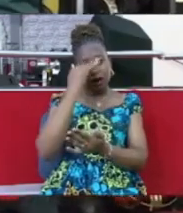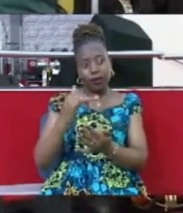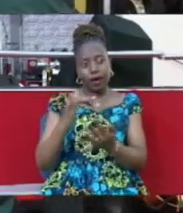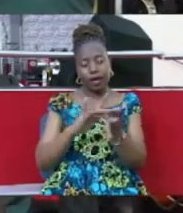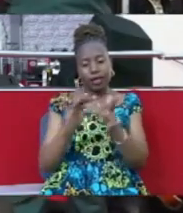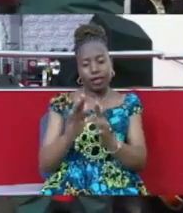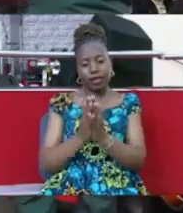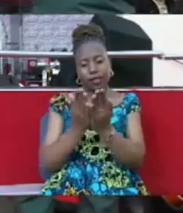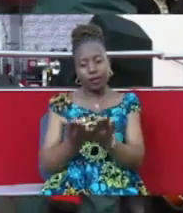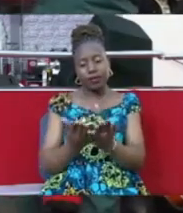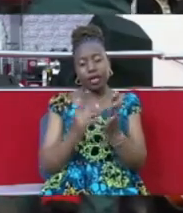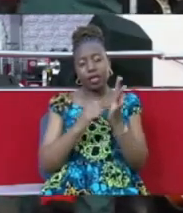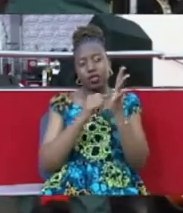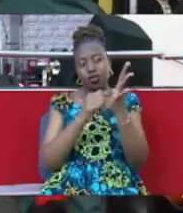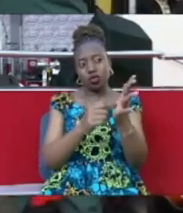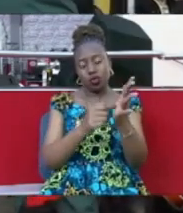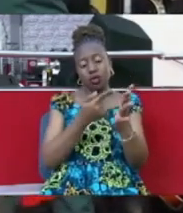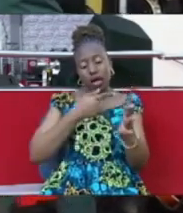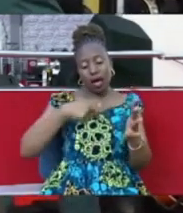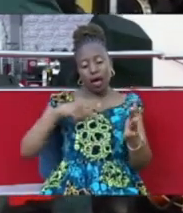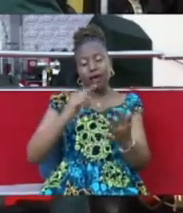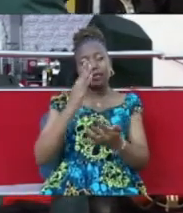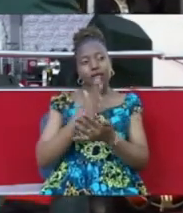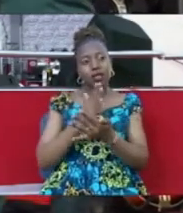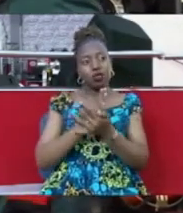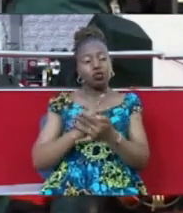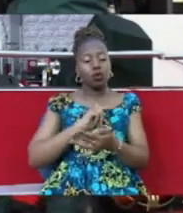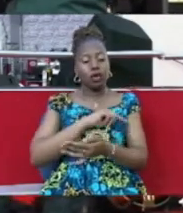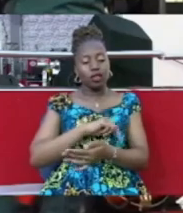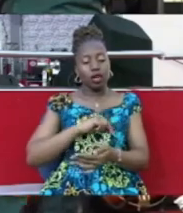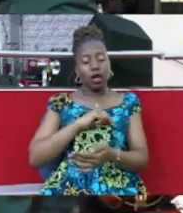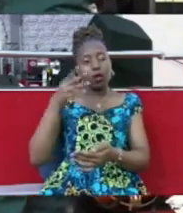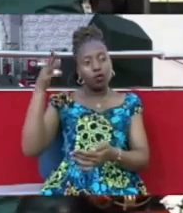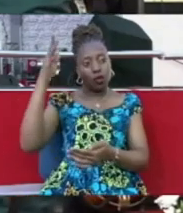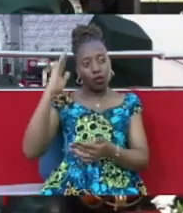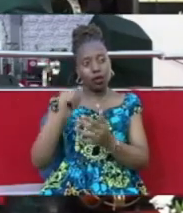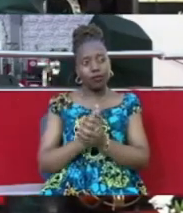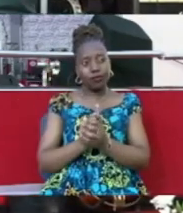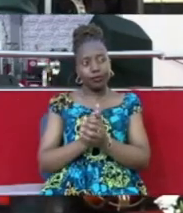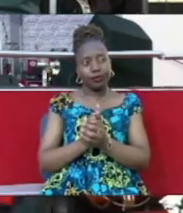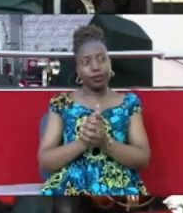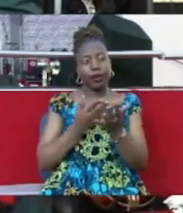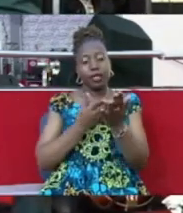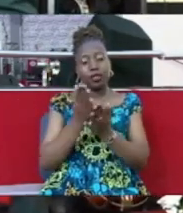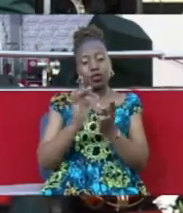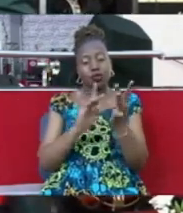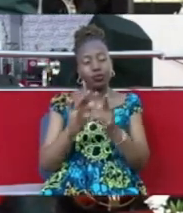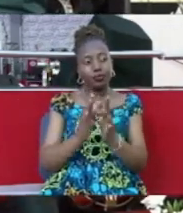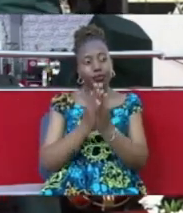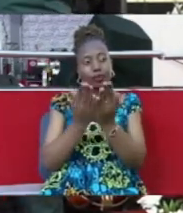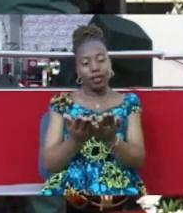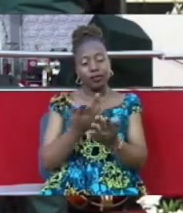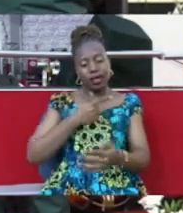to us the true nature of God. Kwa sababu maandiko yanatuonyesha jinsi Mungu alivyo. It's through scripture that we get to know